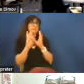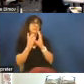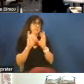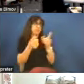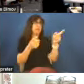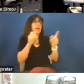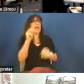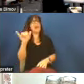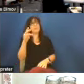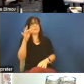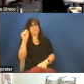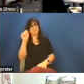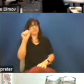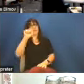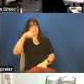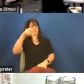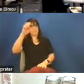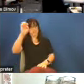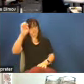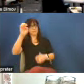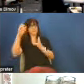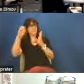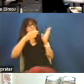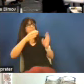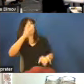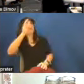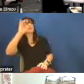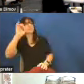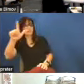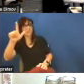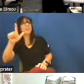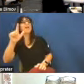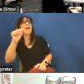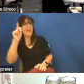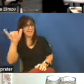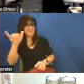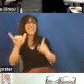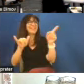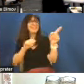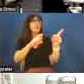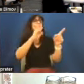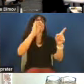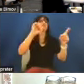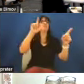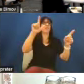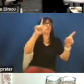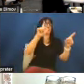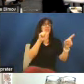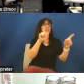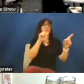Amy Morris, I work for Alpine School District. I'm Jill Lang and I work with Problem District